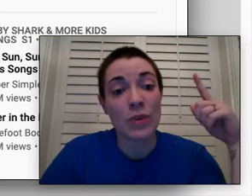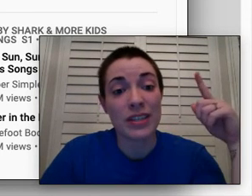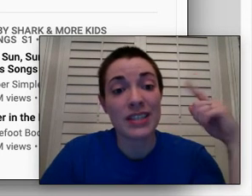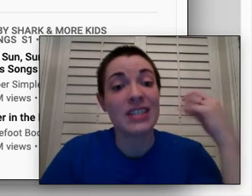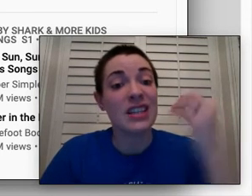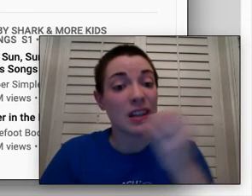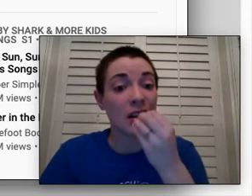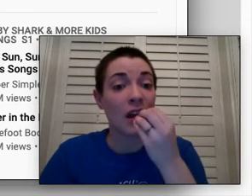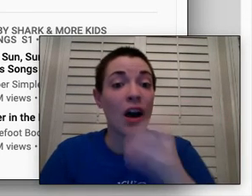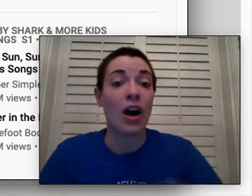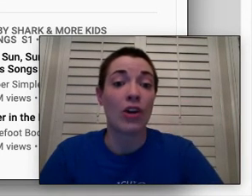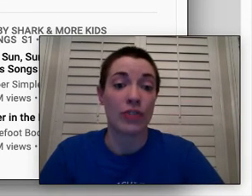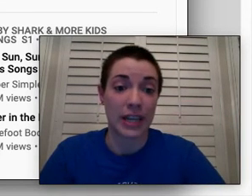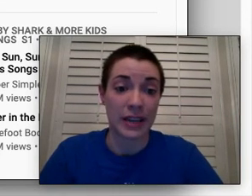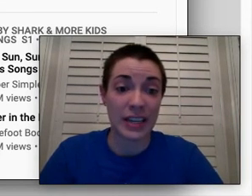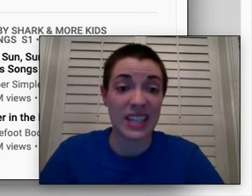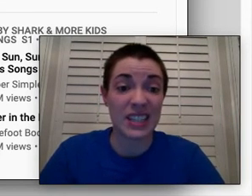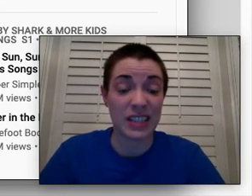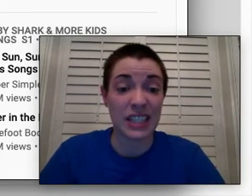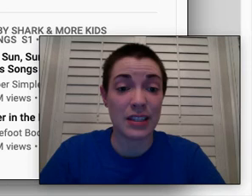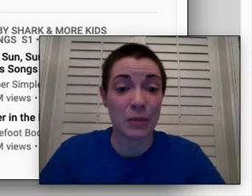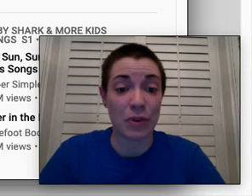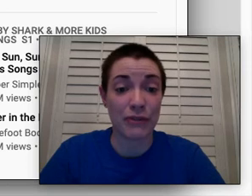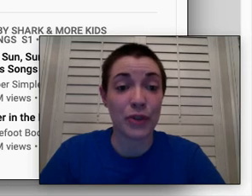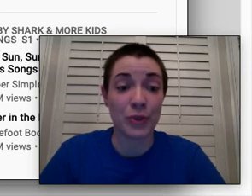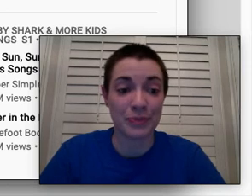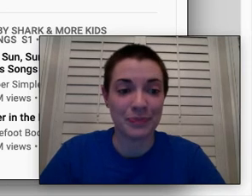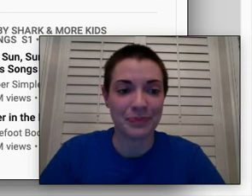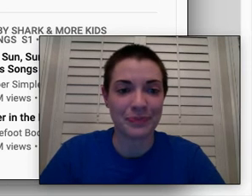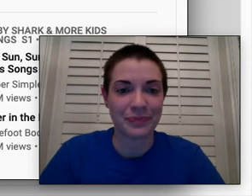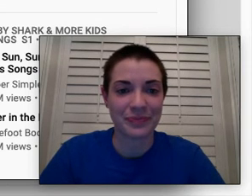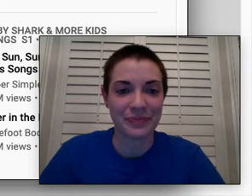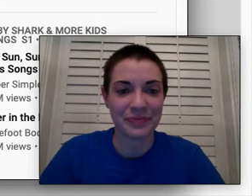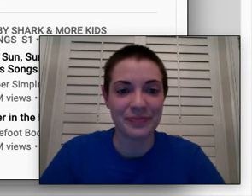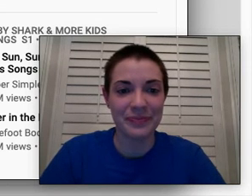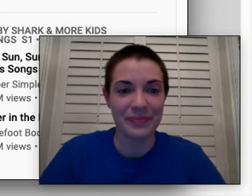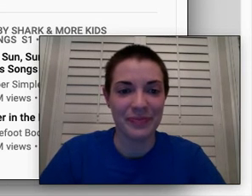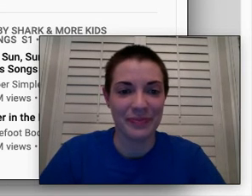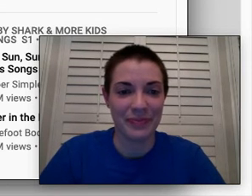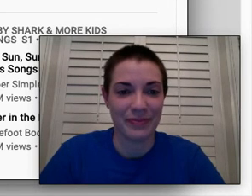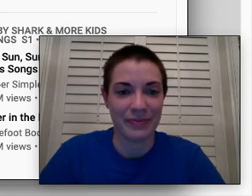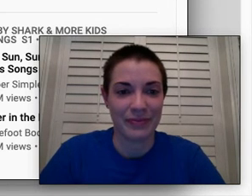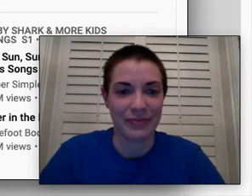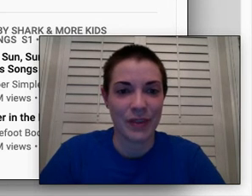was still hungry. He still needs some more food.